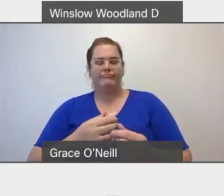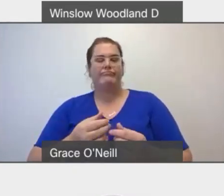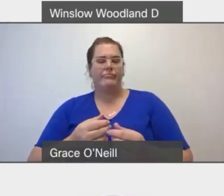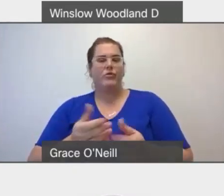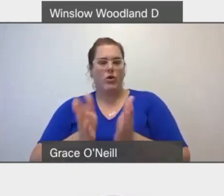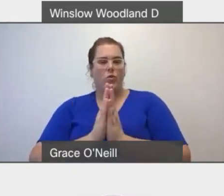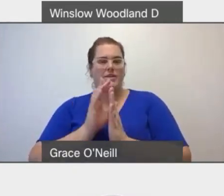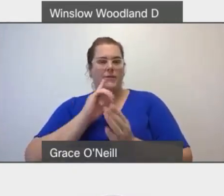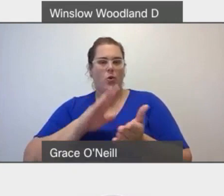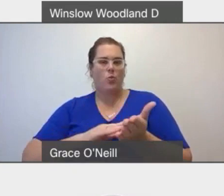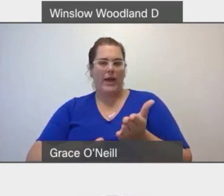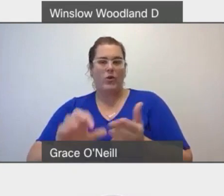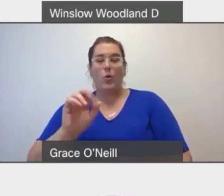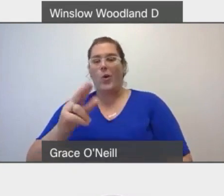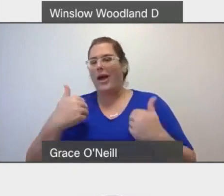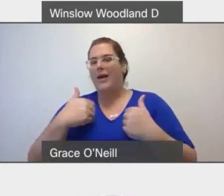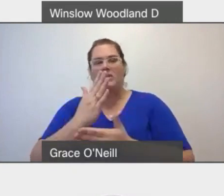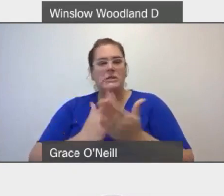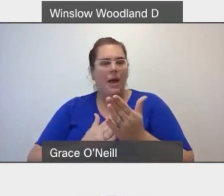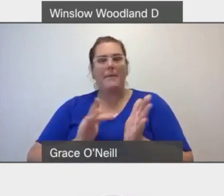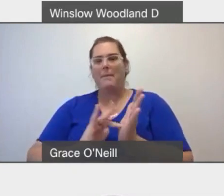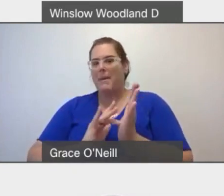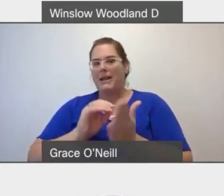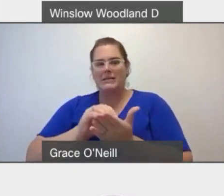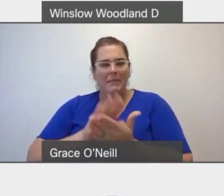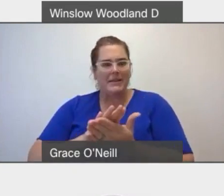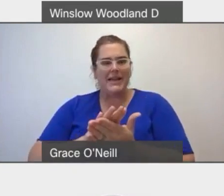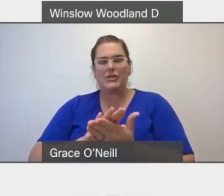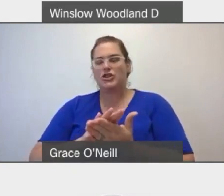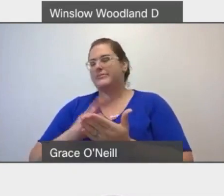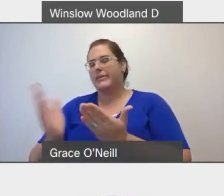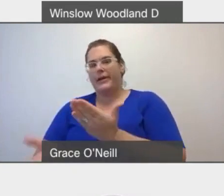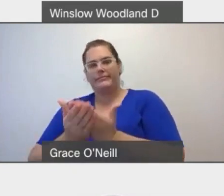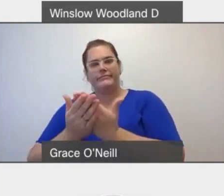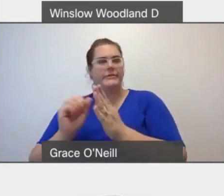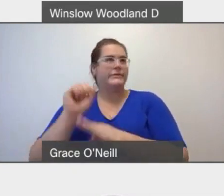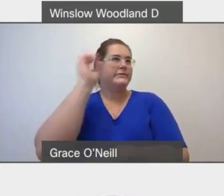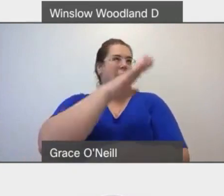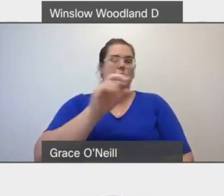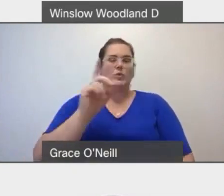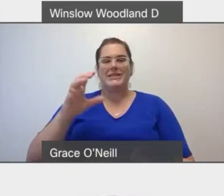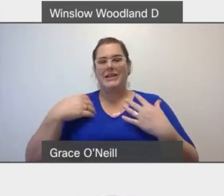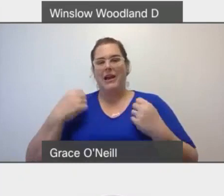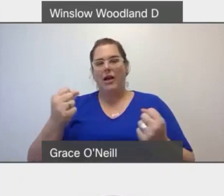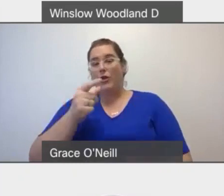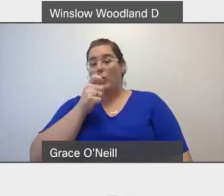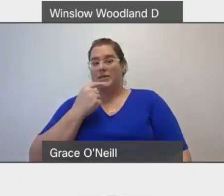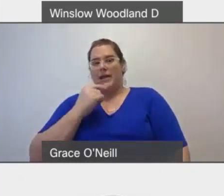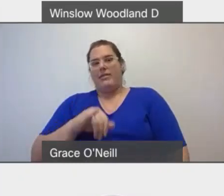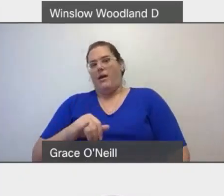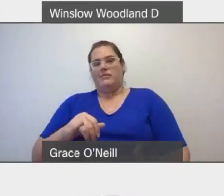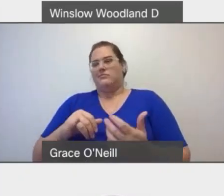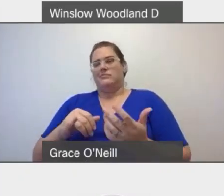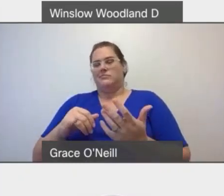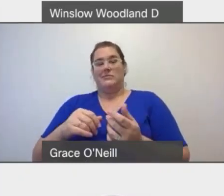have some documentation from a medical professional who has said that taking the vaccine is contraindicated for this